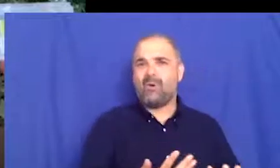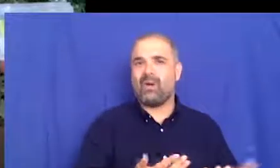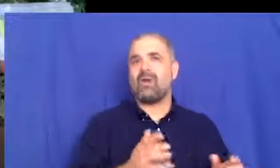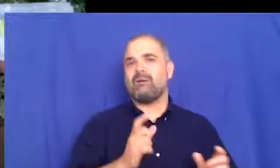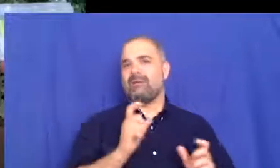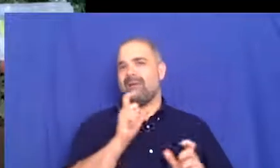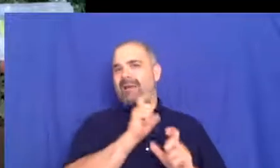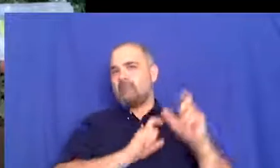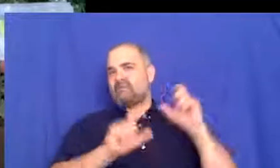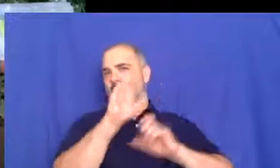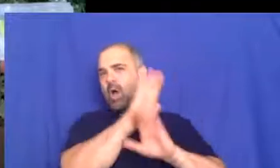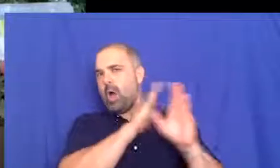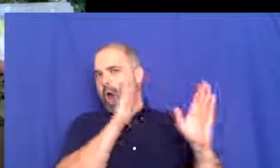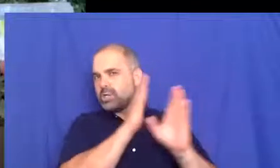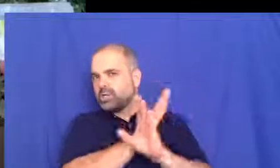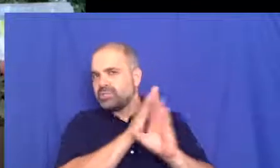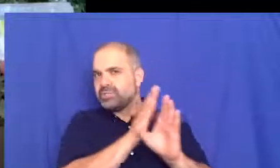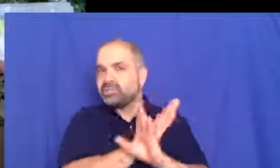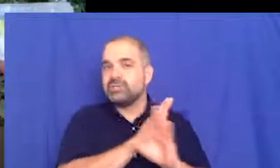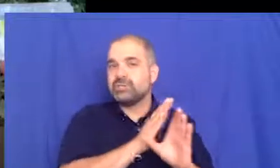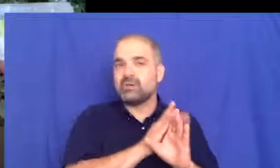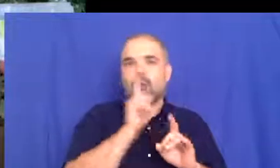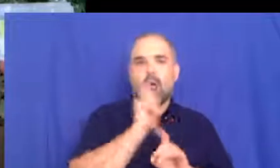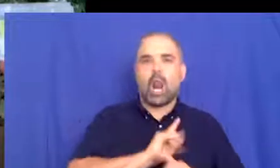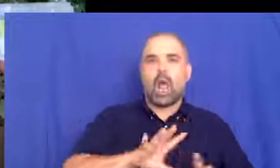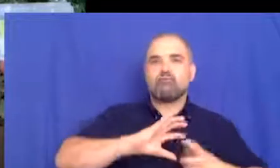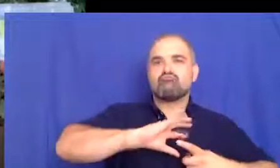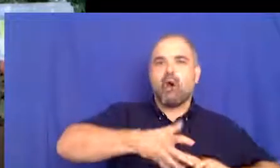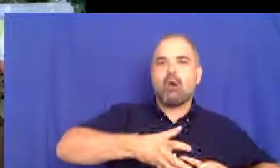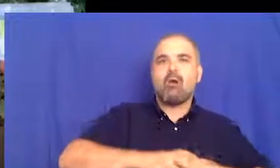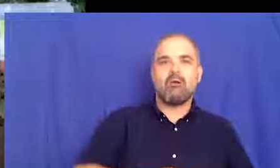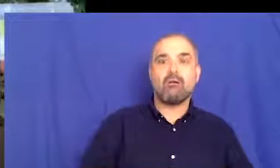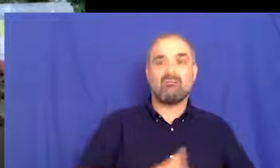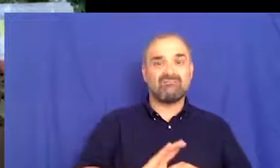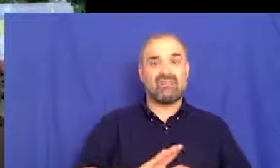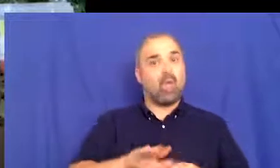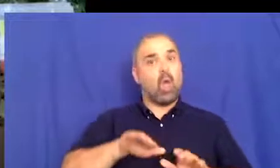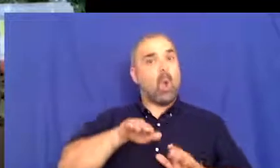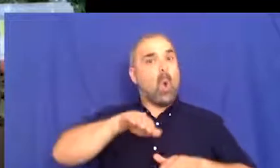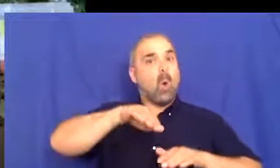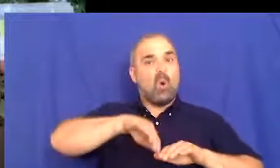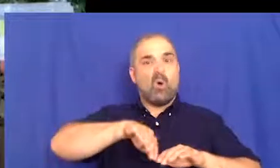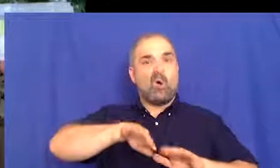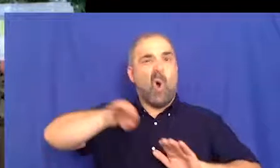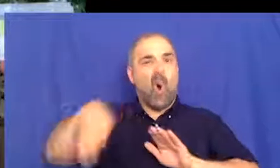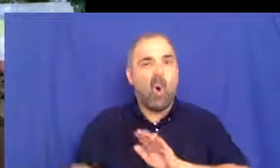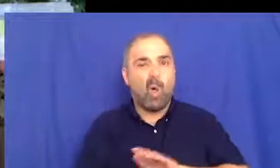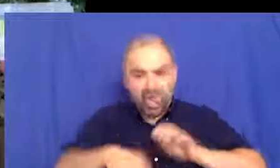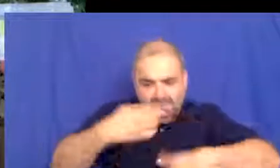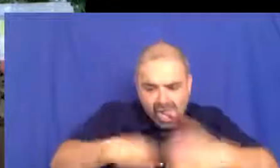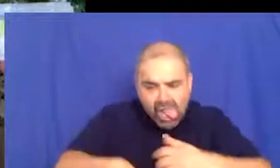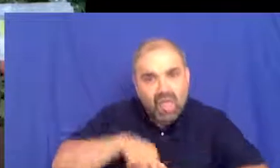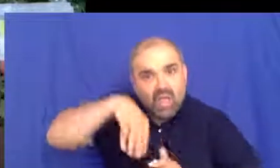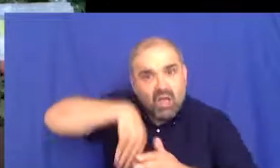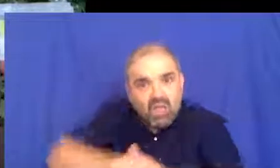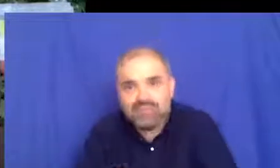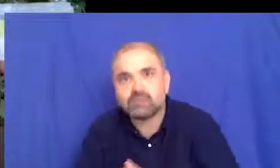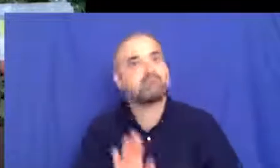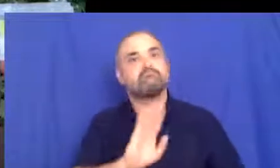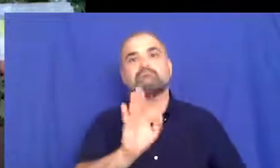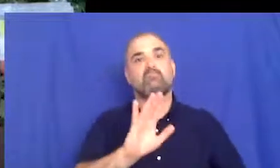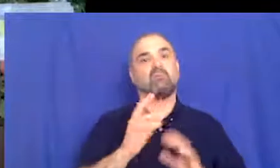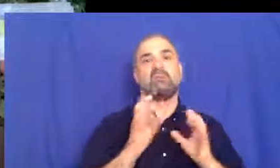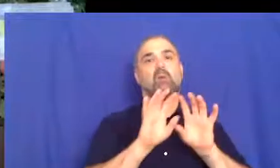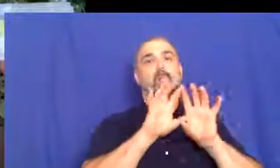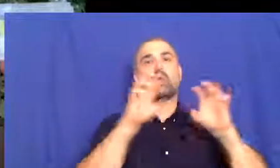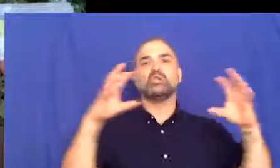using that camouflage of looking like a stone or looking like a rock. Instead of digging holes under the ground to hide away, they would actually just